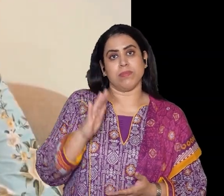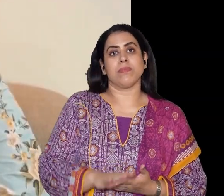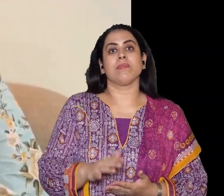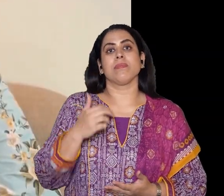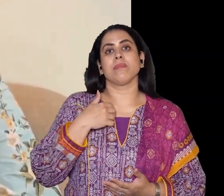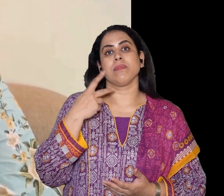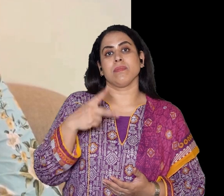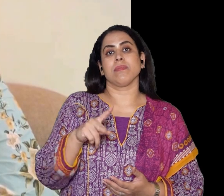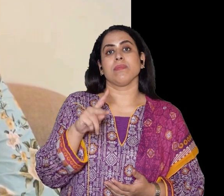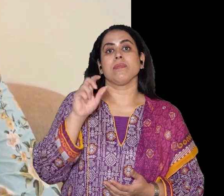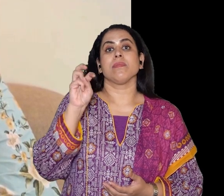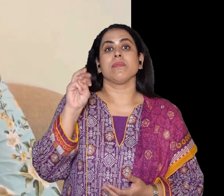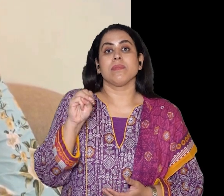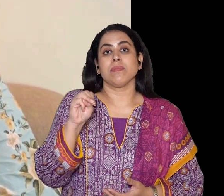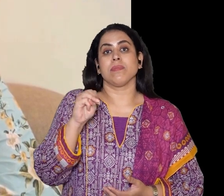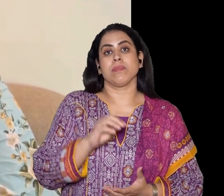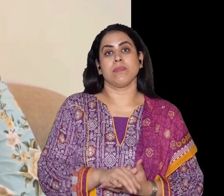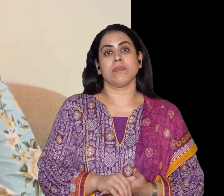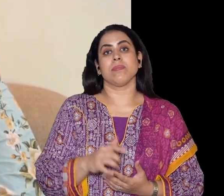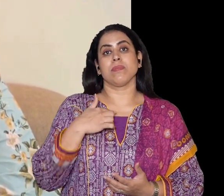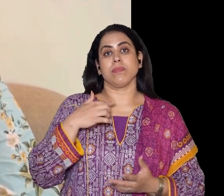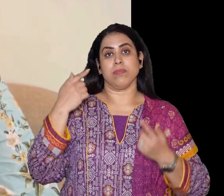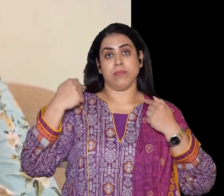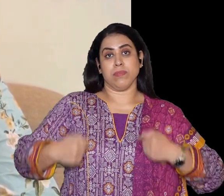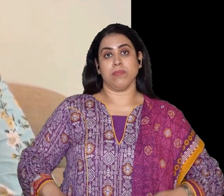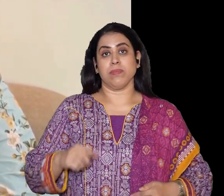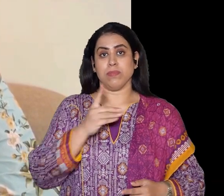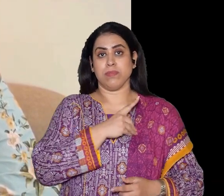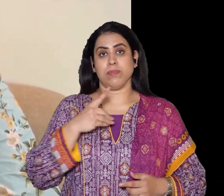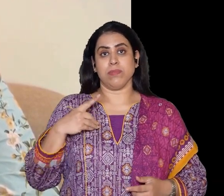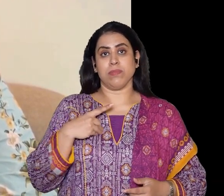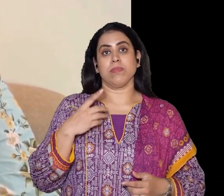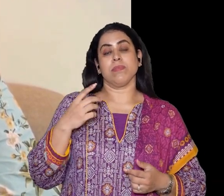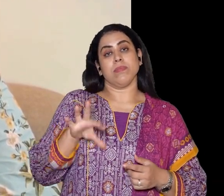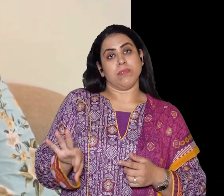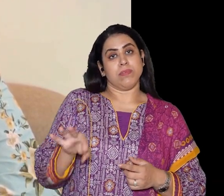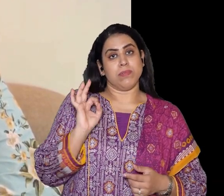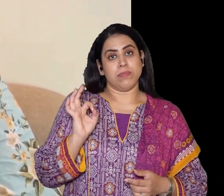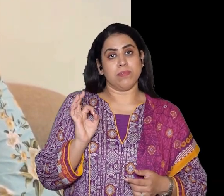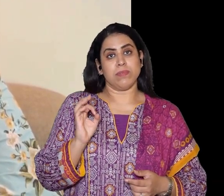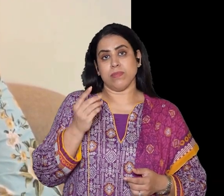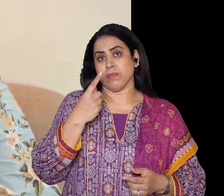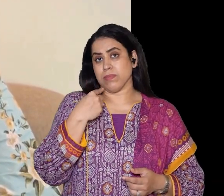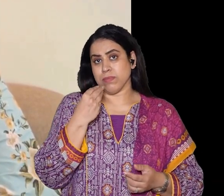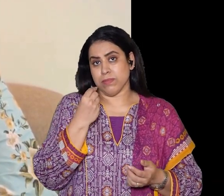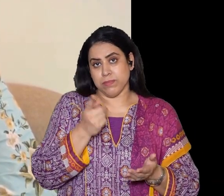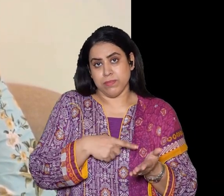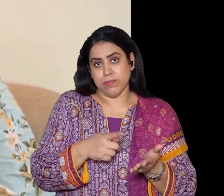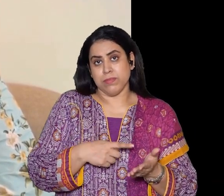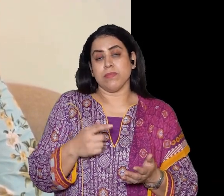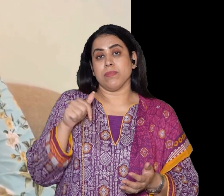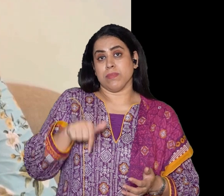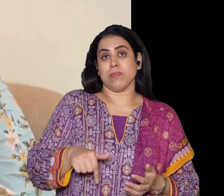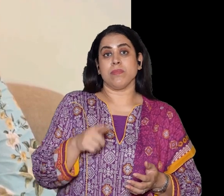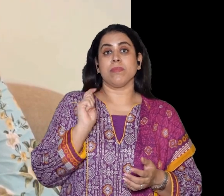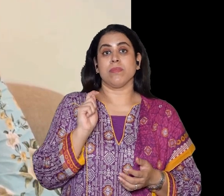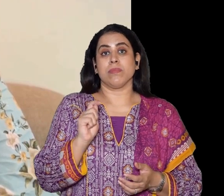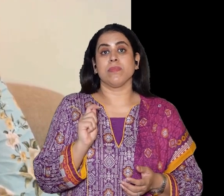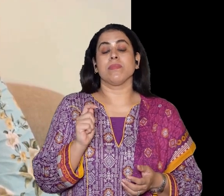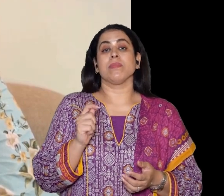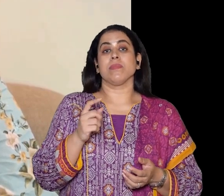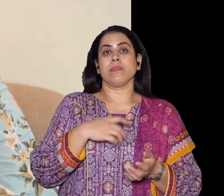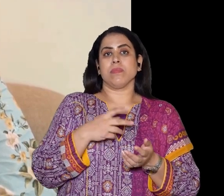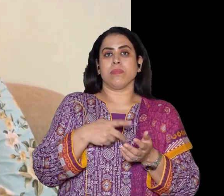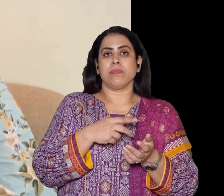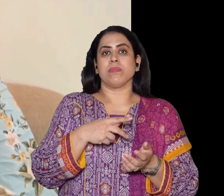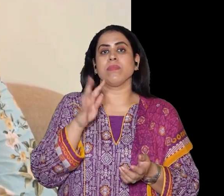Assalamu alaikum. My name is Dr. Maria Ahmed. I am a physician and my subspecialty is diabetes. I am currently working as a